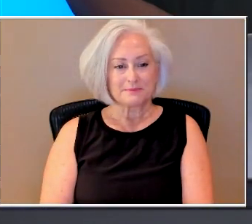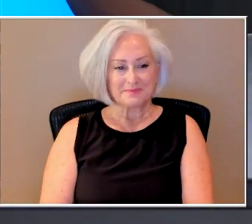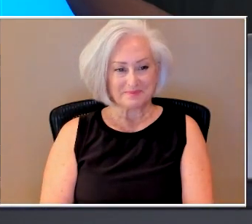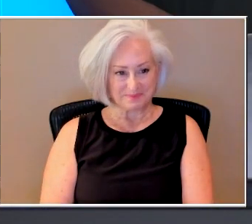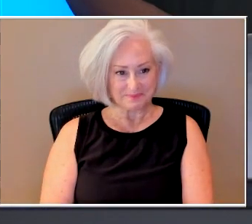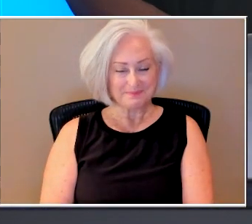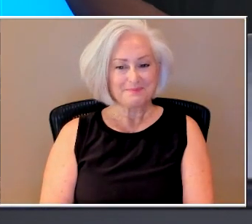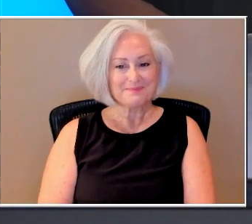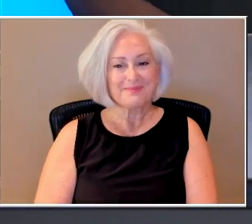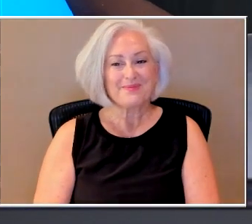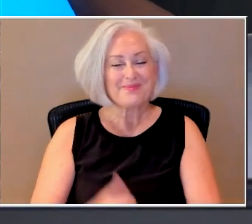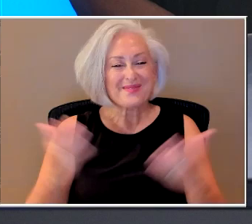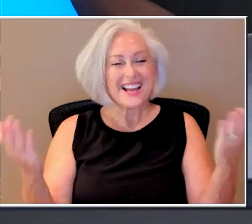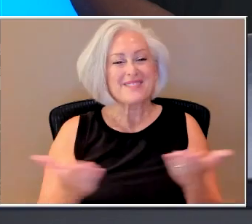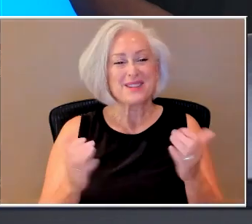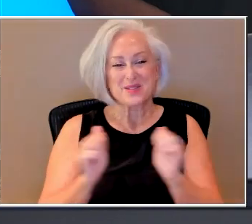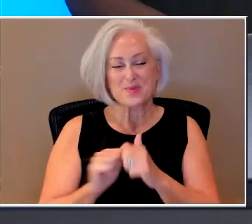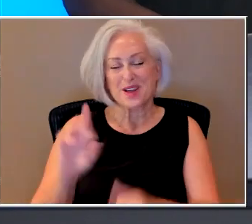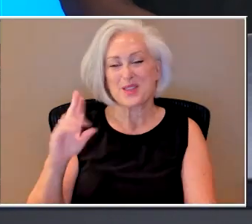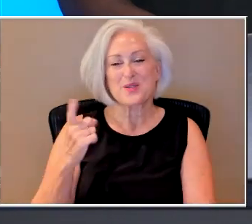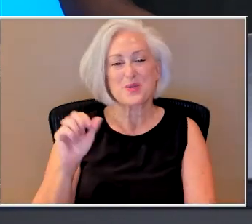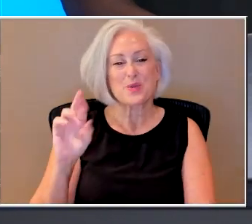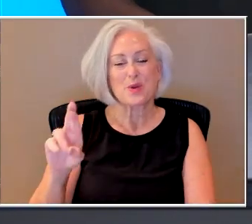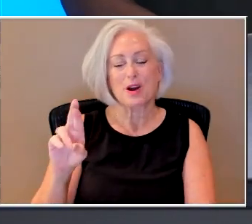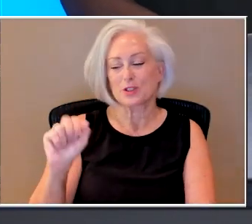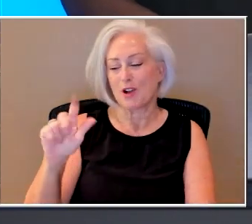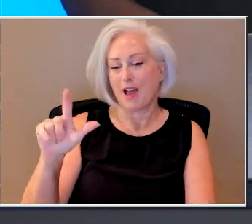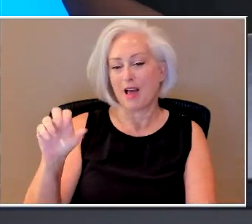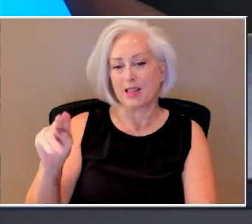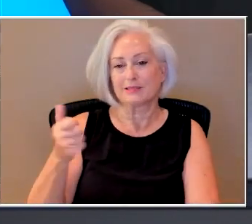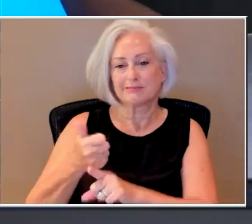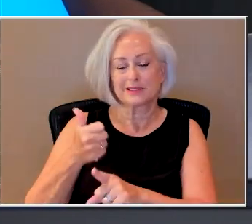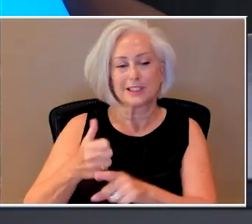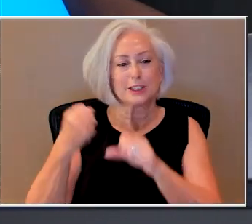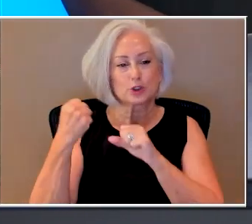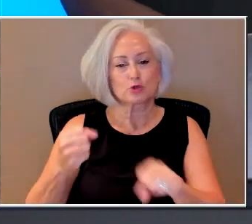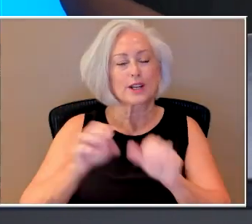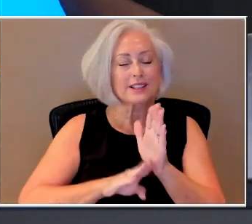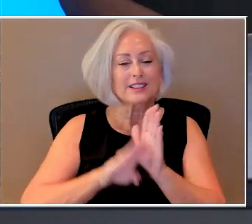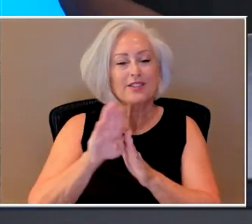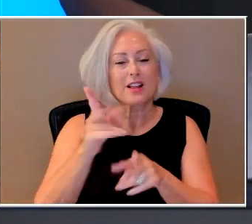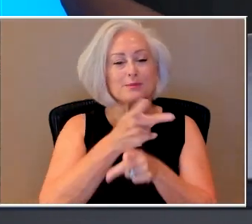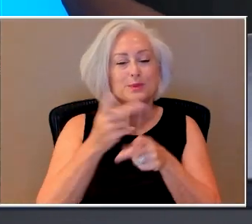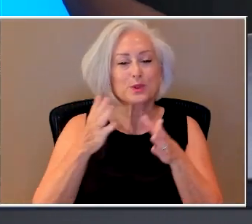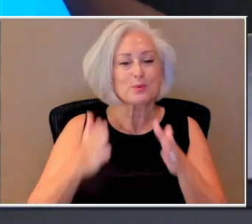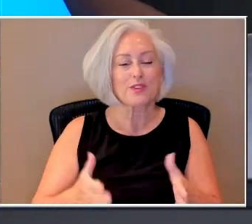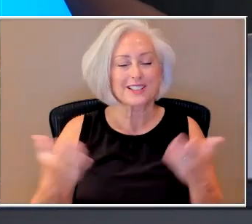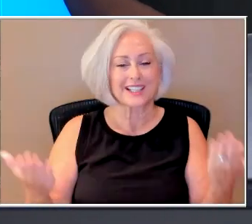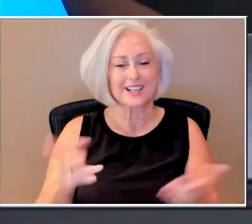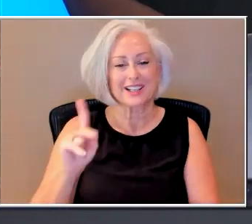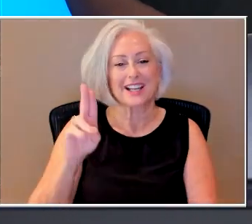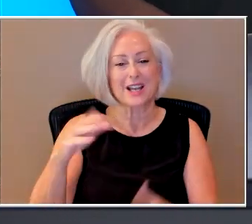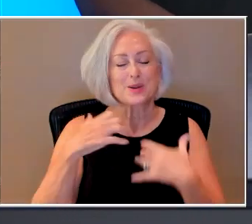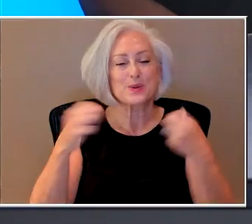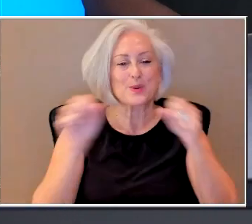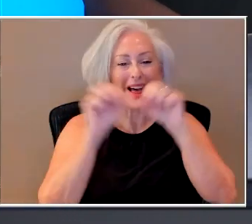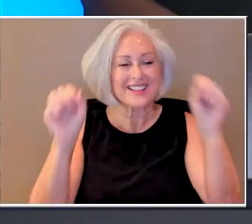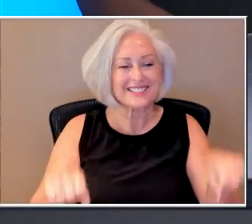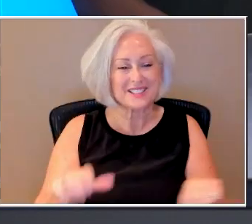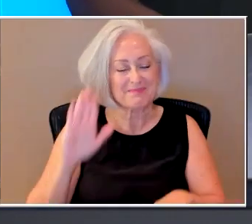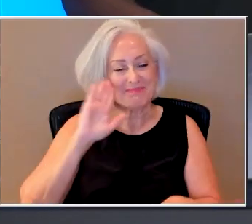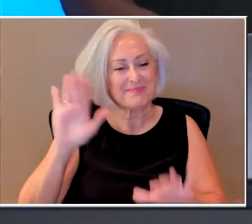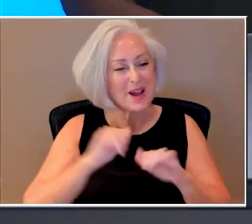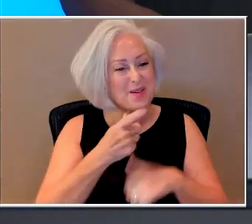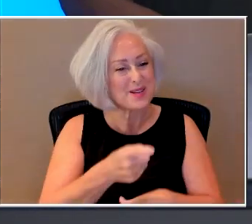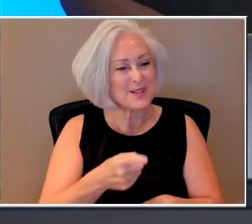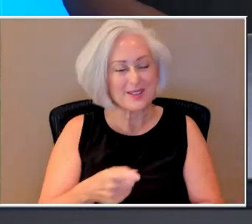And I'm here with Roger Allen this morning. He is the Strength and Development Supervisor at the University of Kansas Health System. How are you? I'm great. Good to see